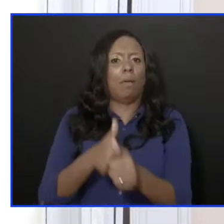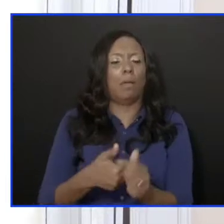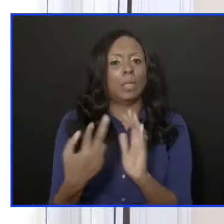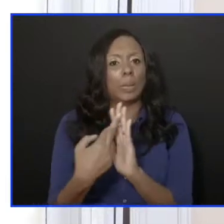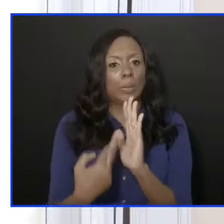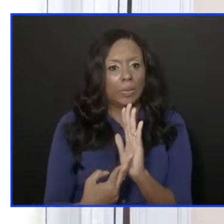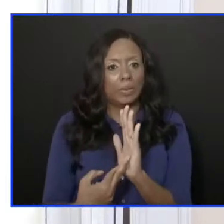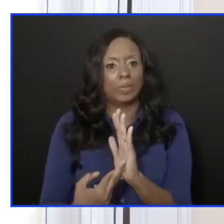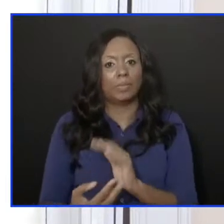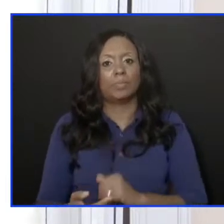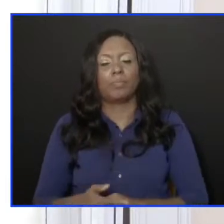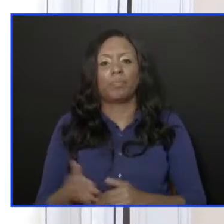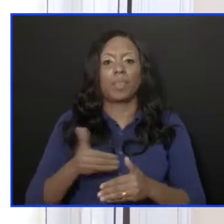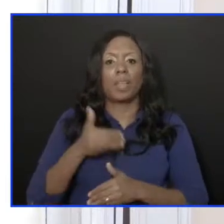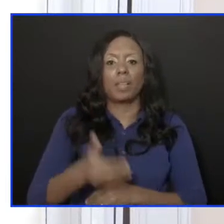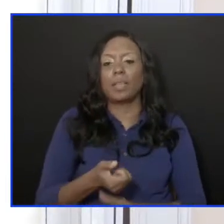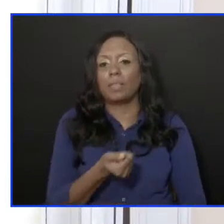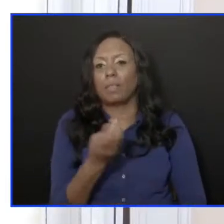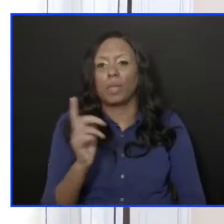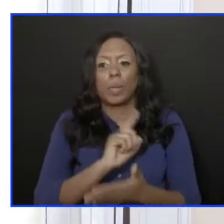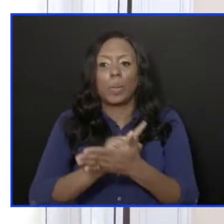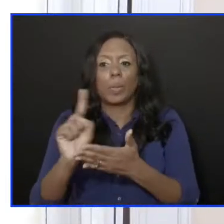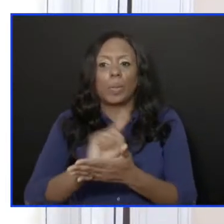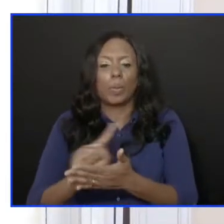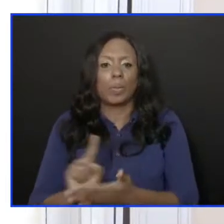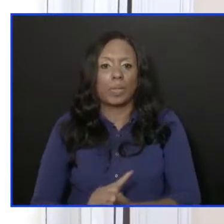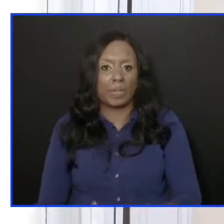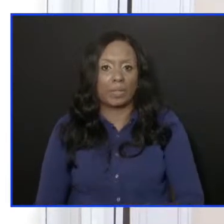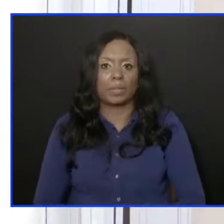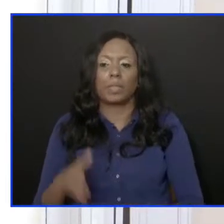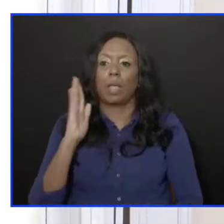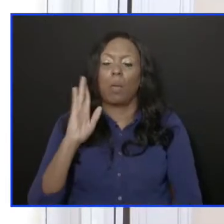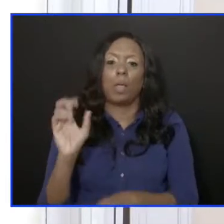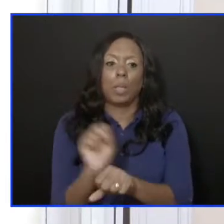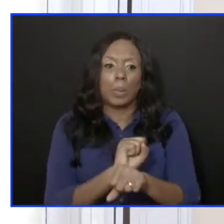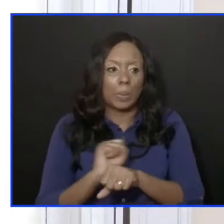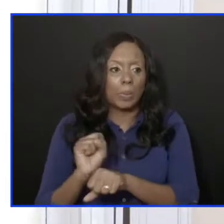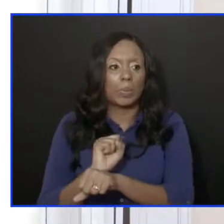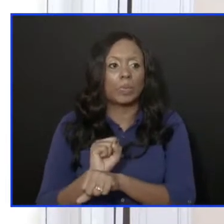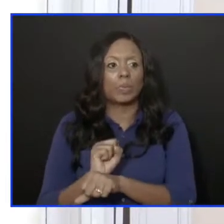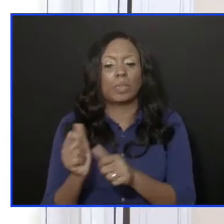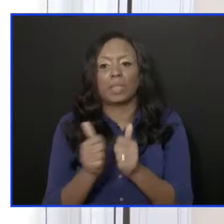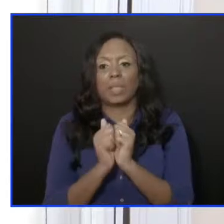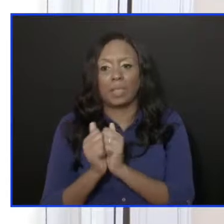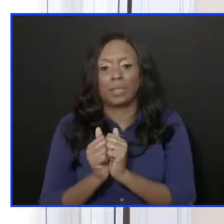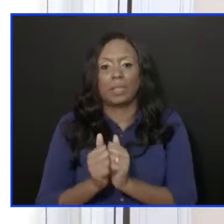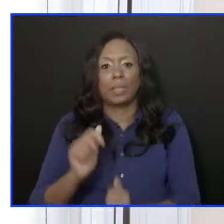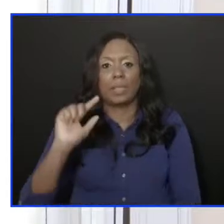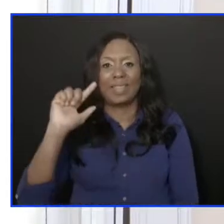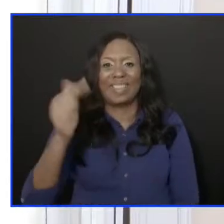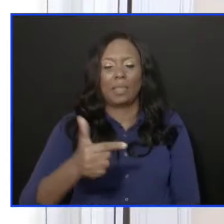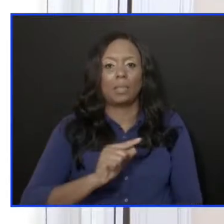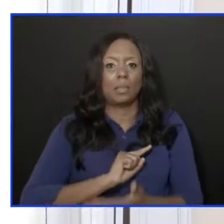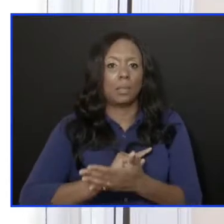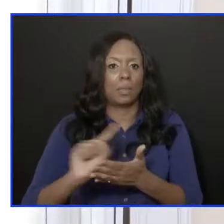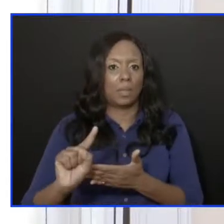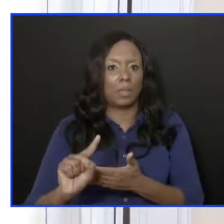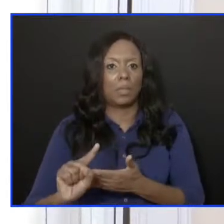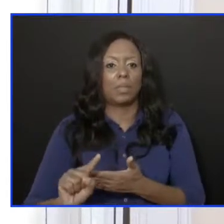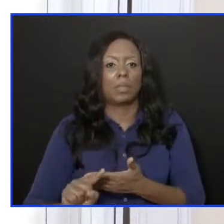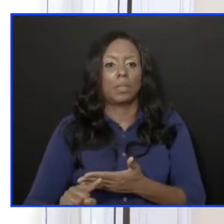Over the course of the next few weeks, it is going to require that cooperation. Later this week, members of